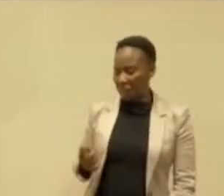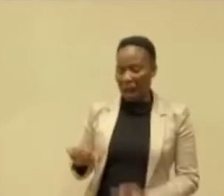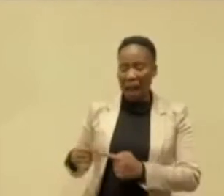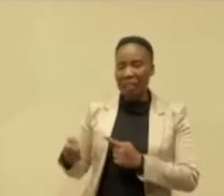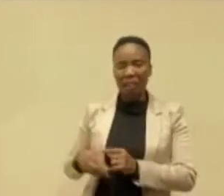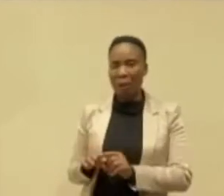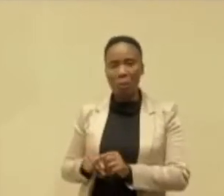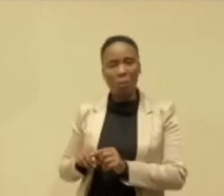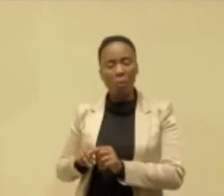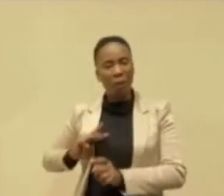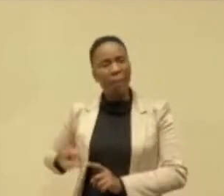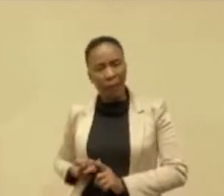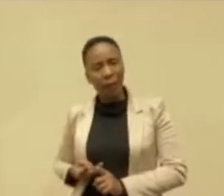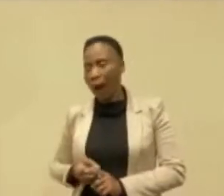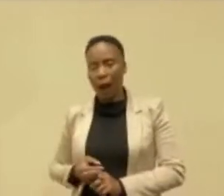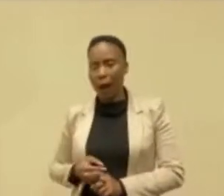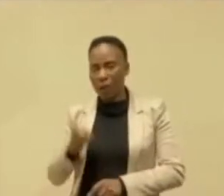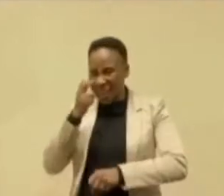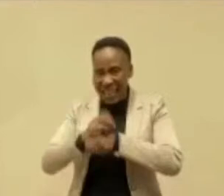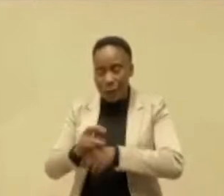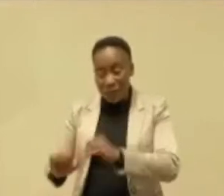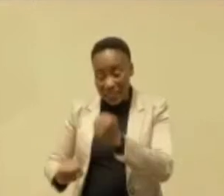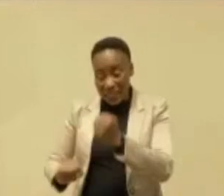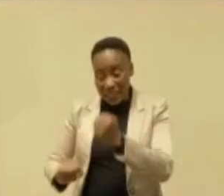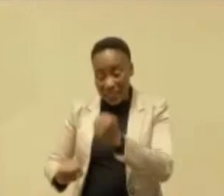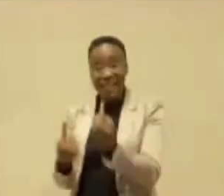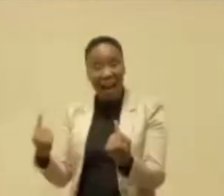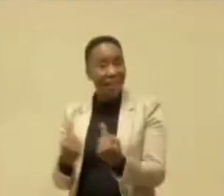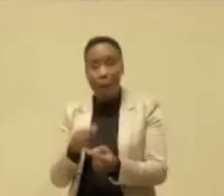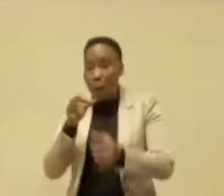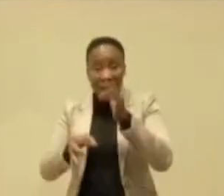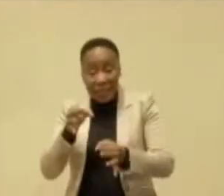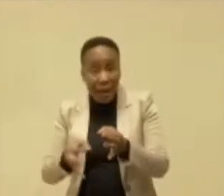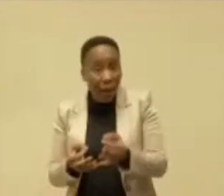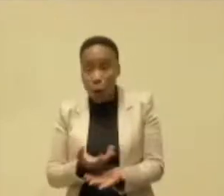to support that woman politically and otherwise